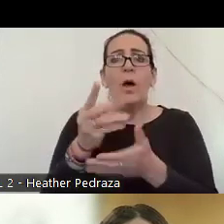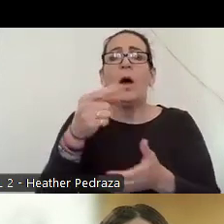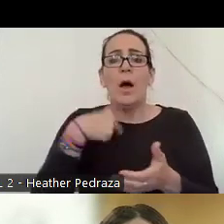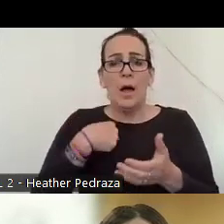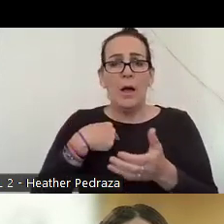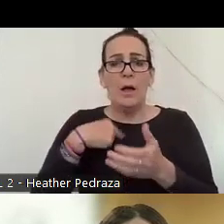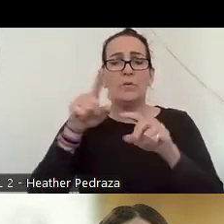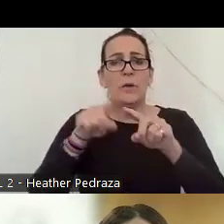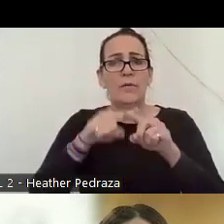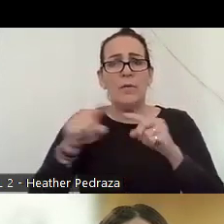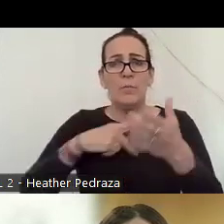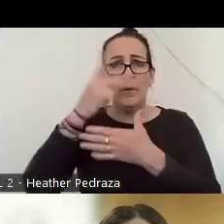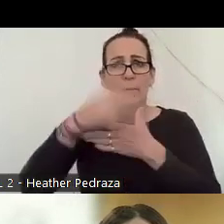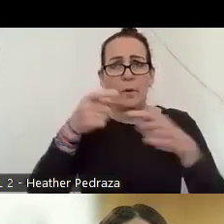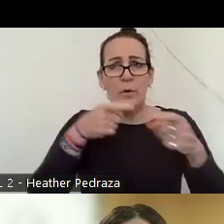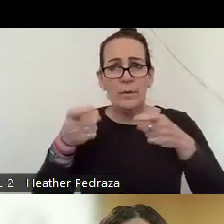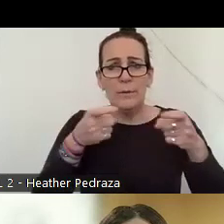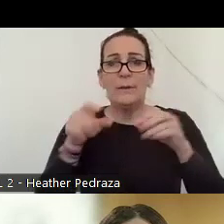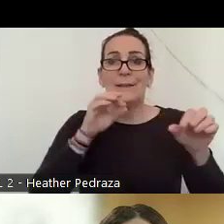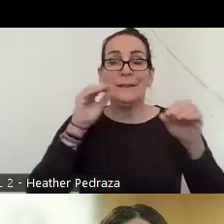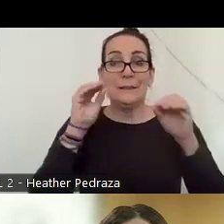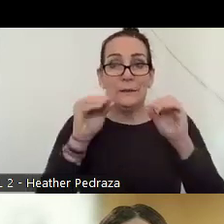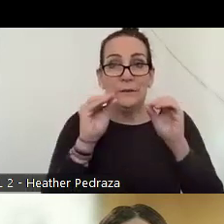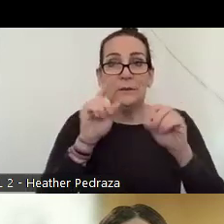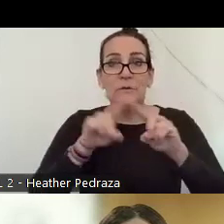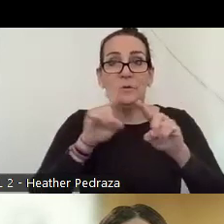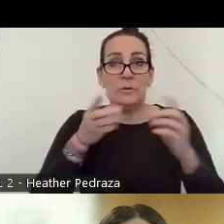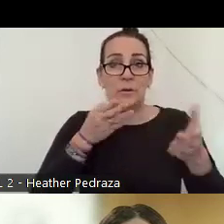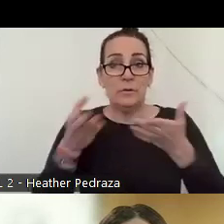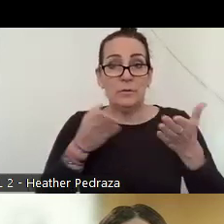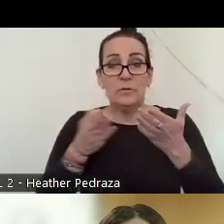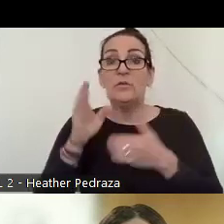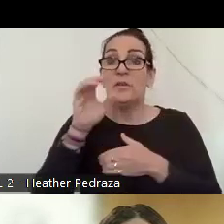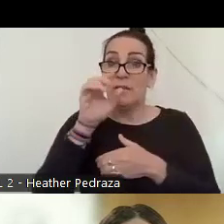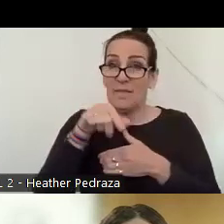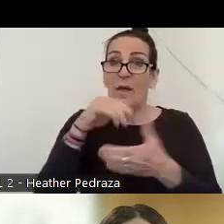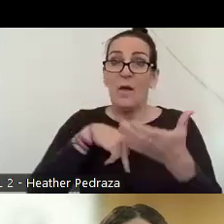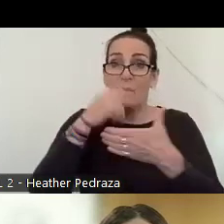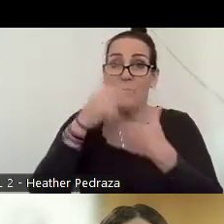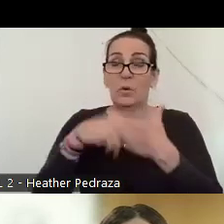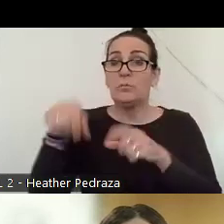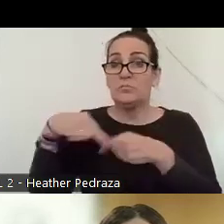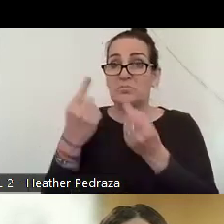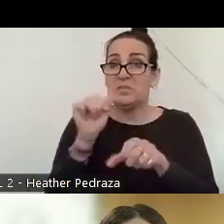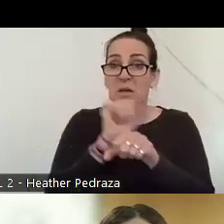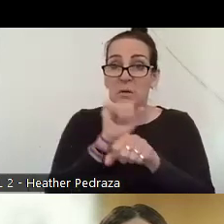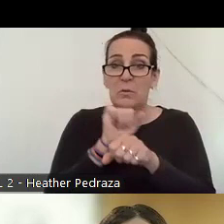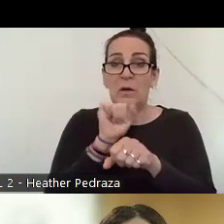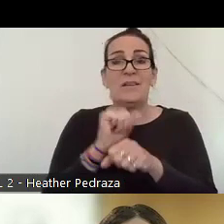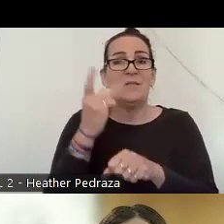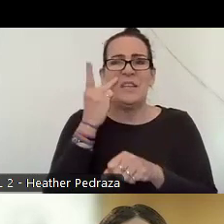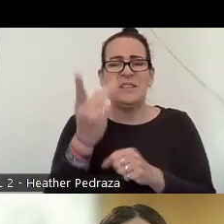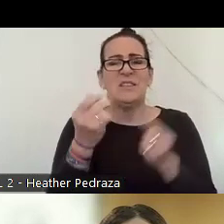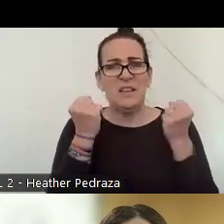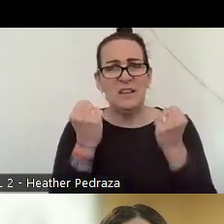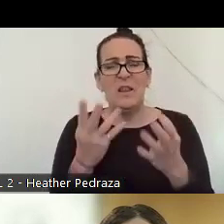Veteran Services. And so the programs that I've worked in, we have seen a major increase with Alzheimer's and